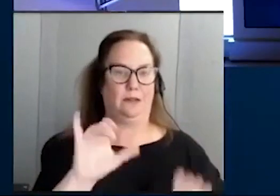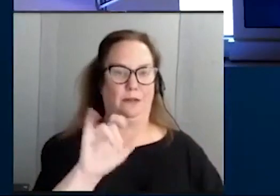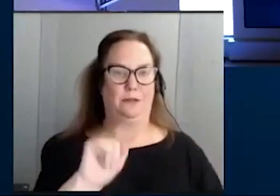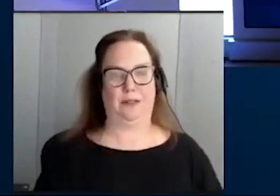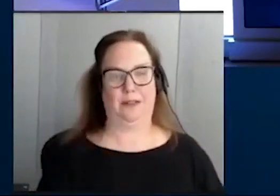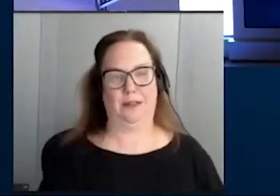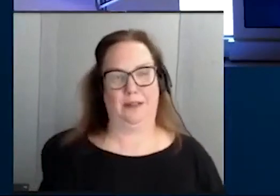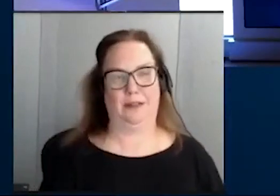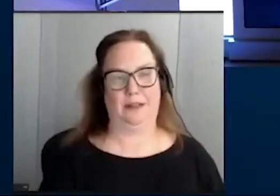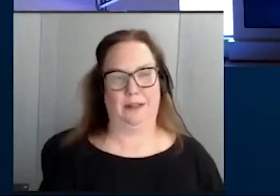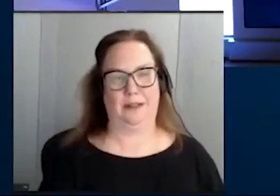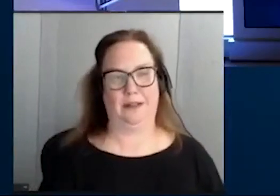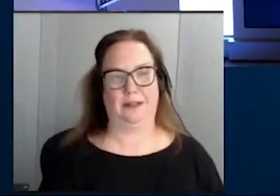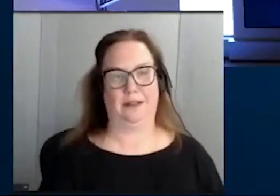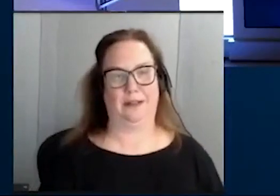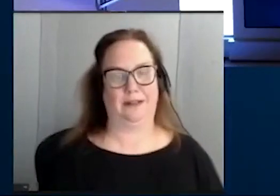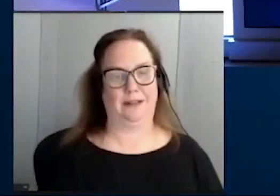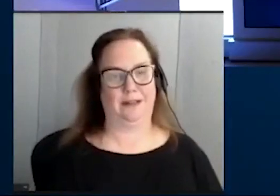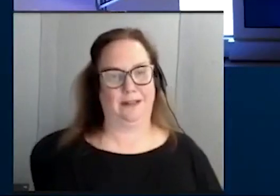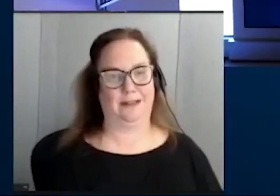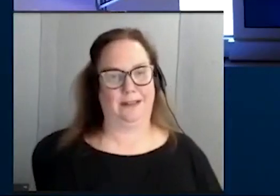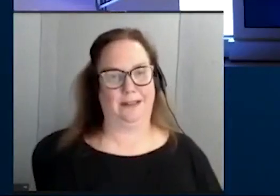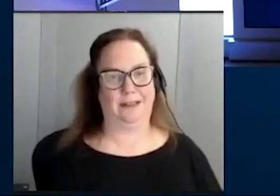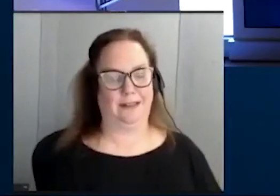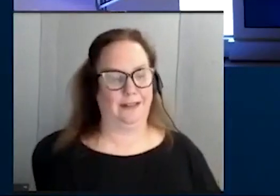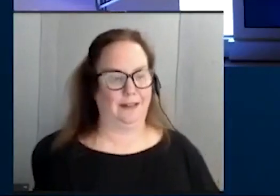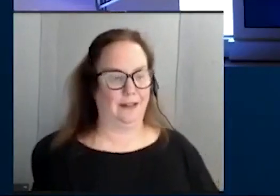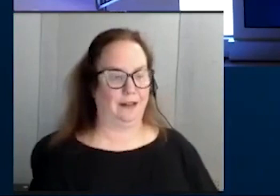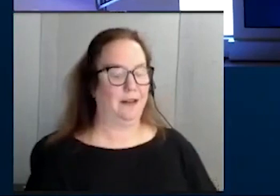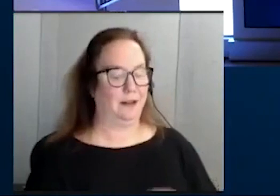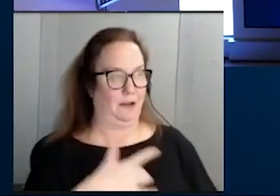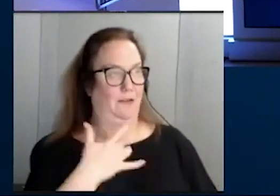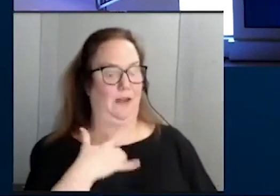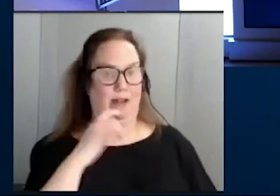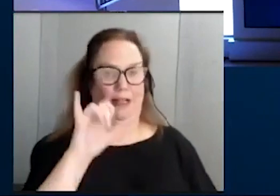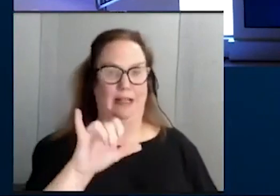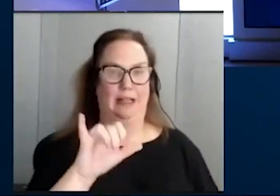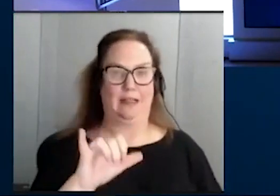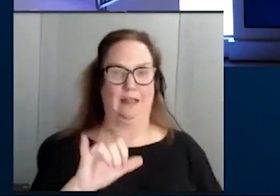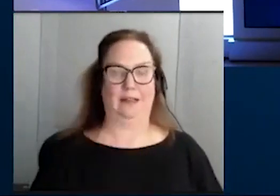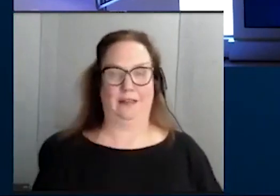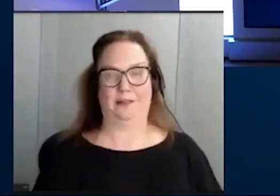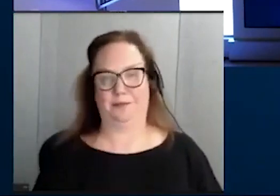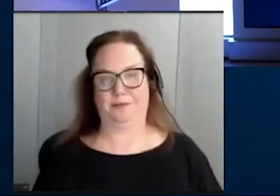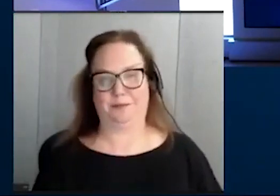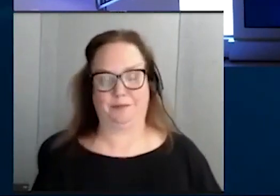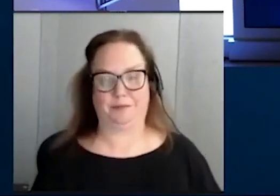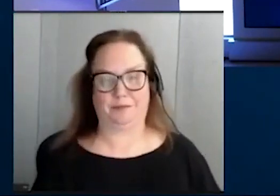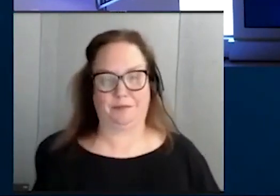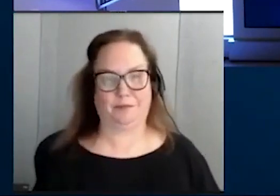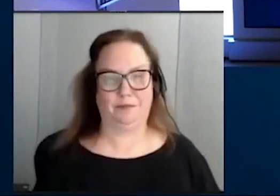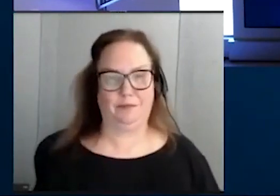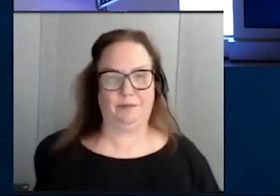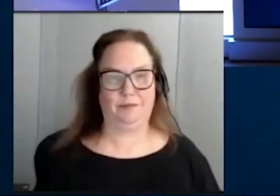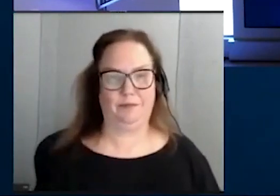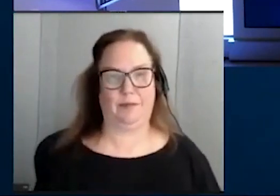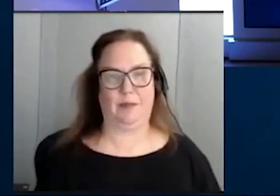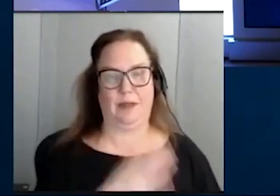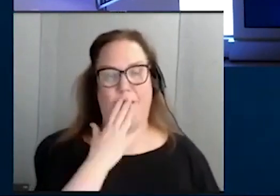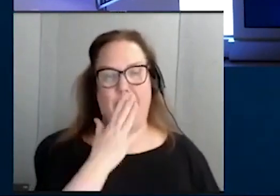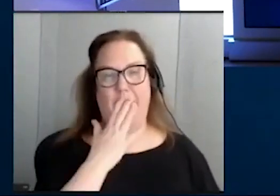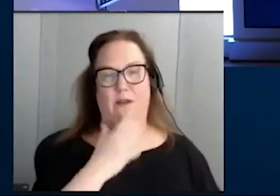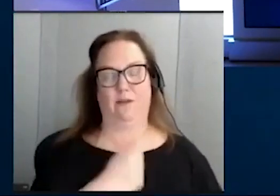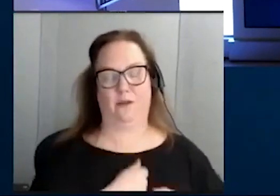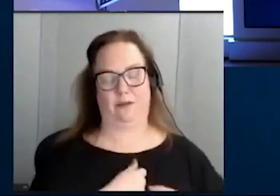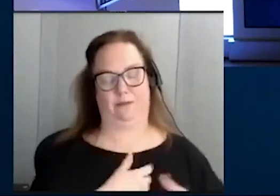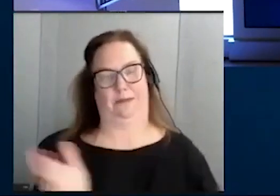That's pretty good. Well, there are days we feel like that, Anil. Yeah. Well, I think what I like first of all, thanks for your candor and being honest